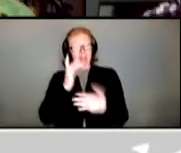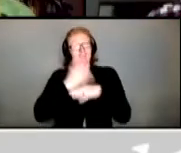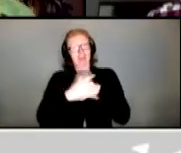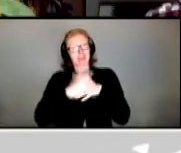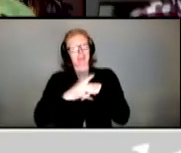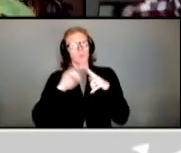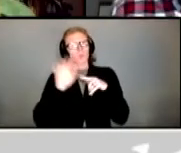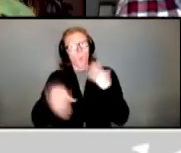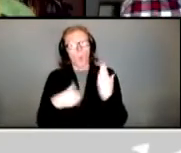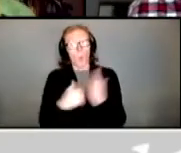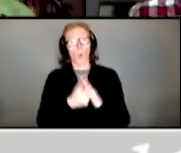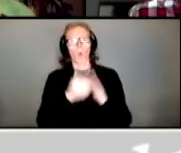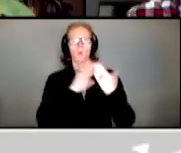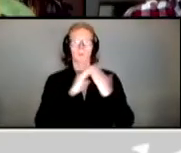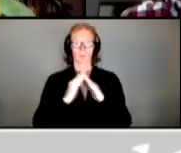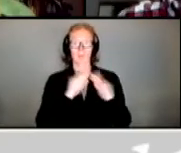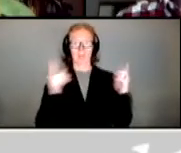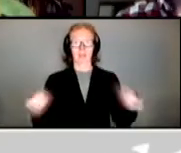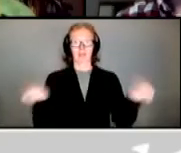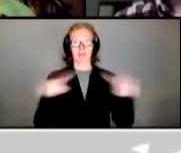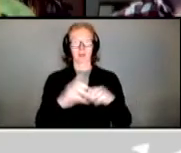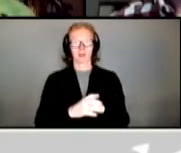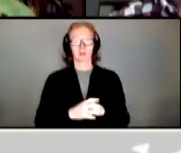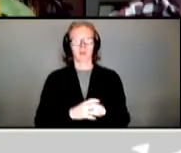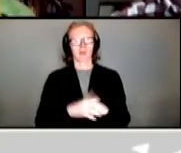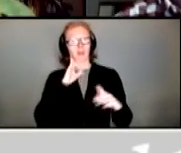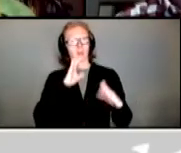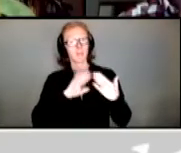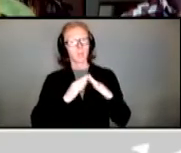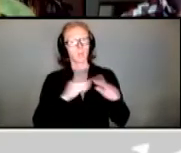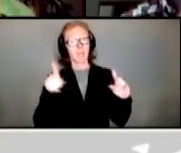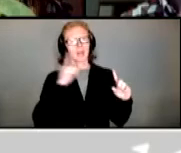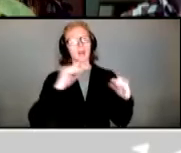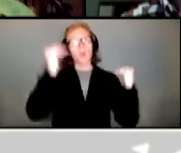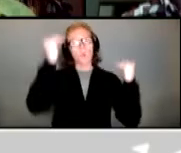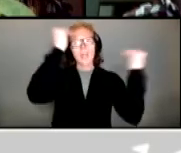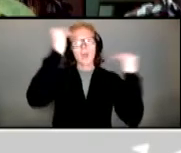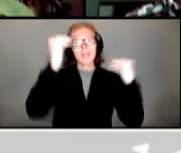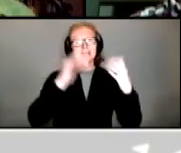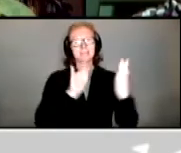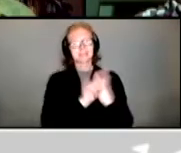they're aware? Something that Celeste I brought up earlier is awareness.